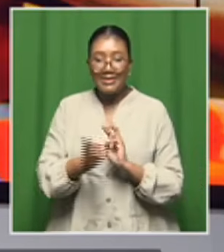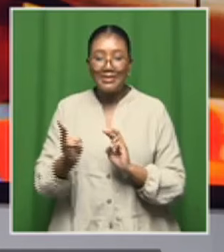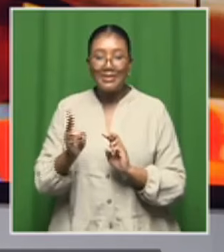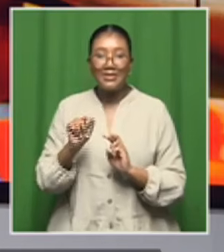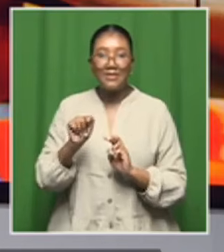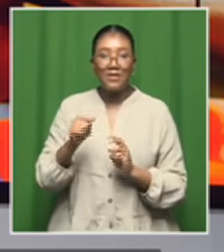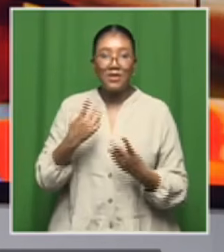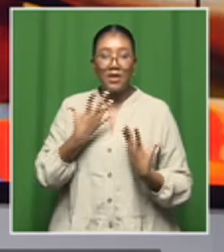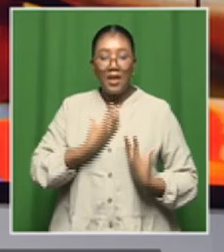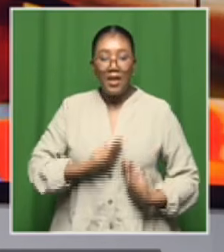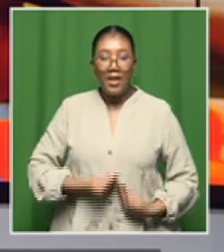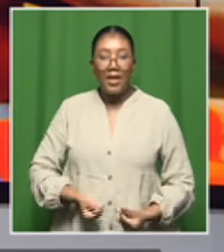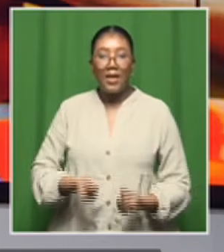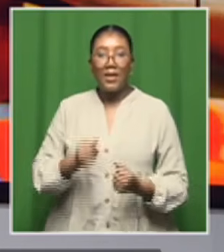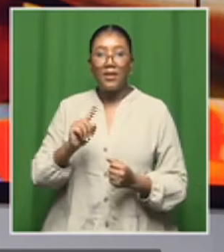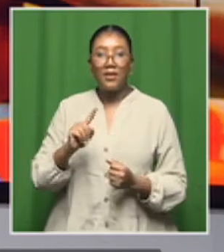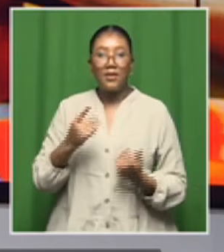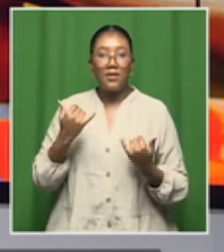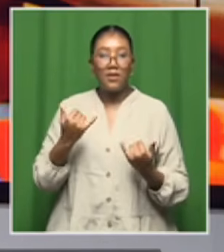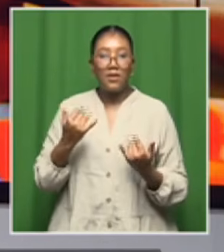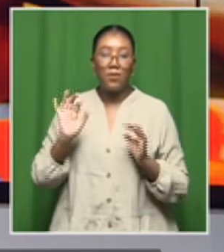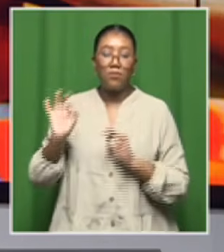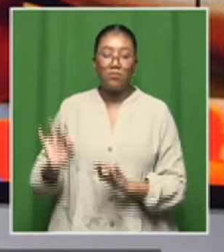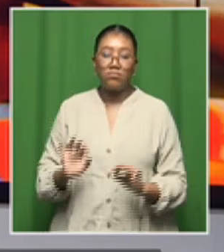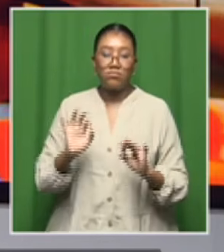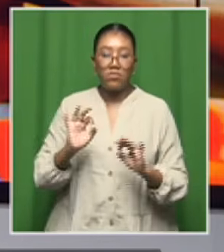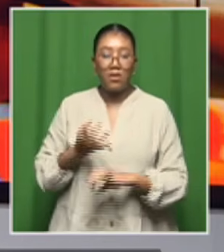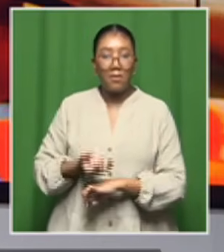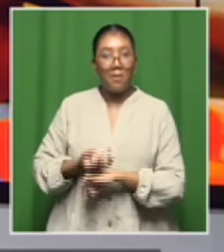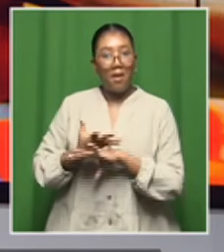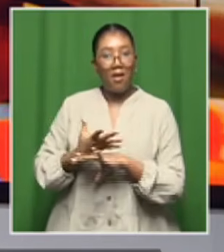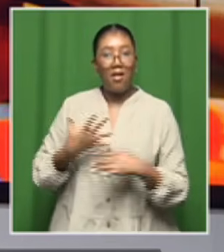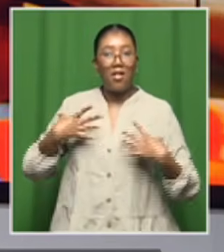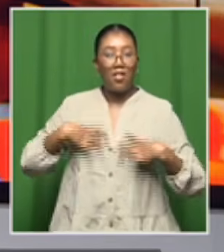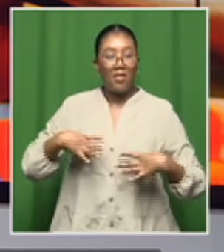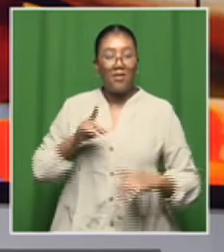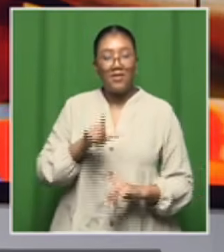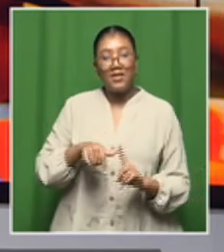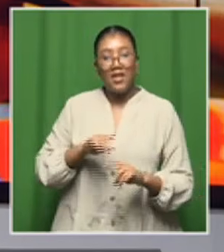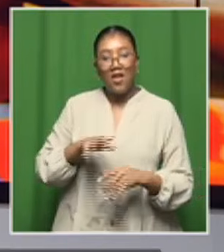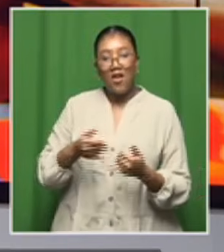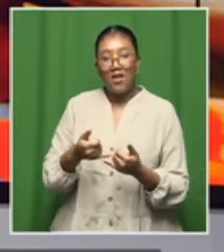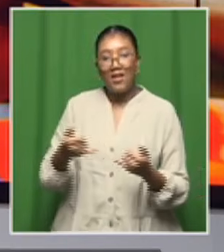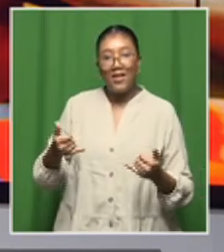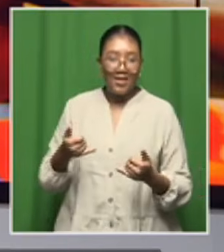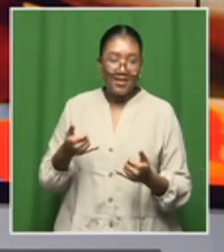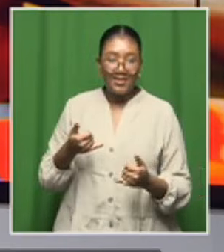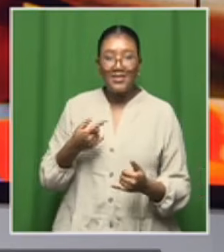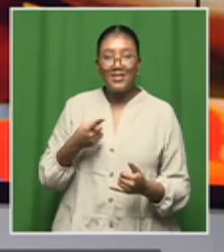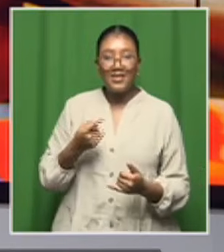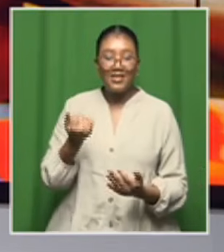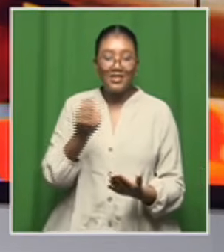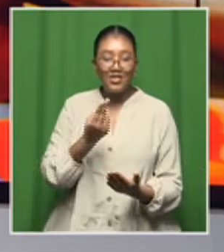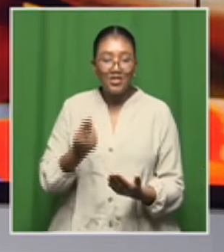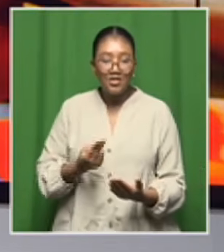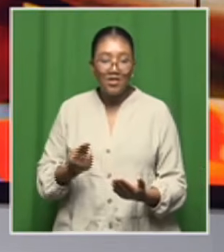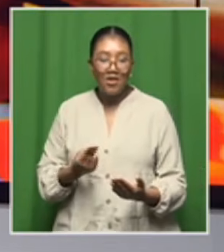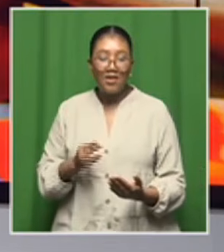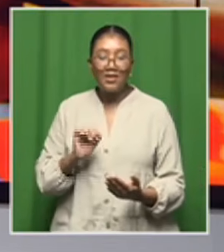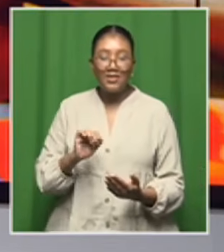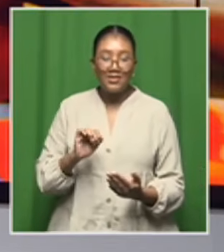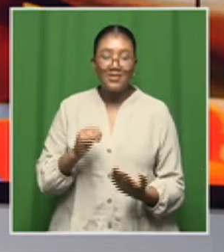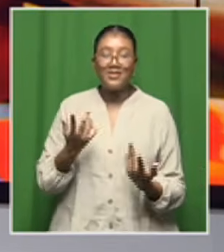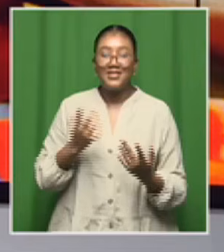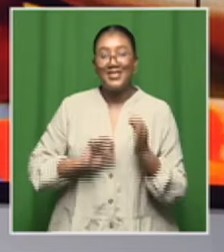of healing, intention, and refined luxury at large. She joins us this morning virtually, perhaps to share a little bit more about designing and her own journey. And